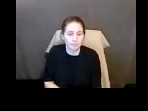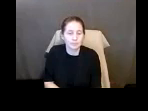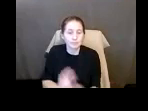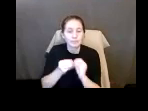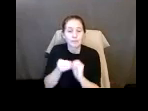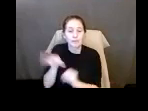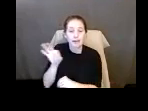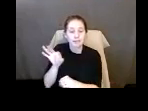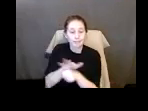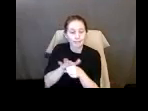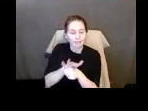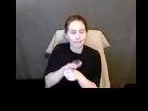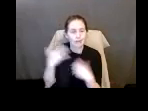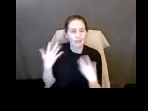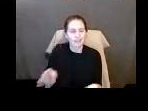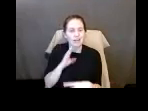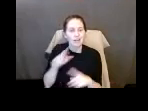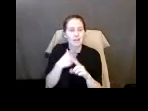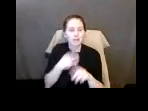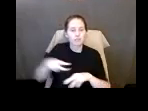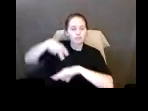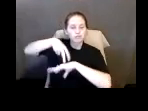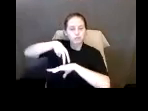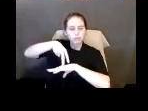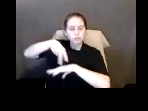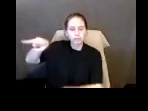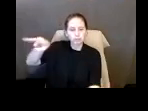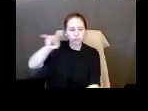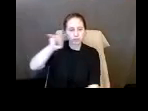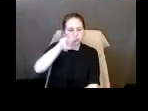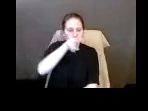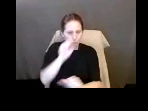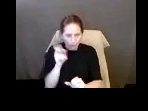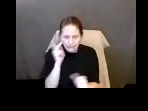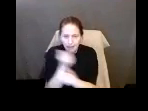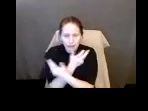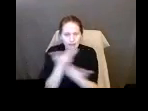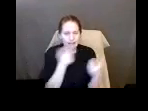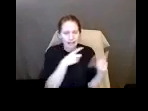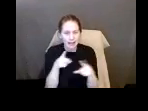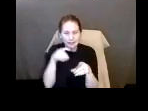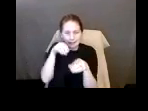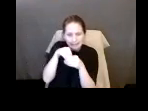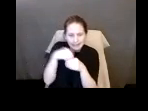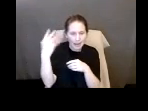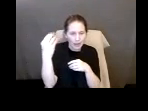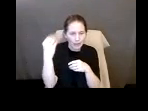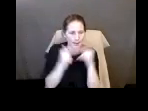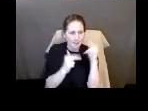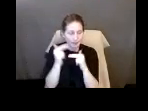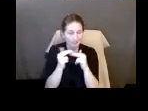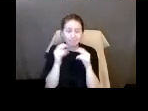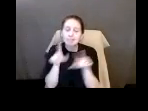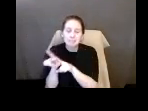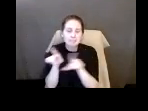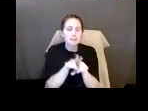we already mentioned the bastions that the guards could stand on, and they could see everything that happened inside and outside of the building. But we have similar